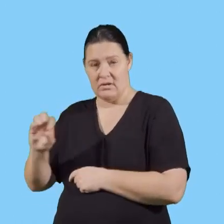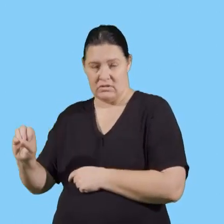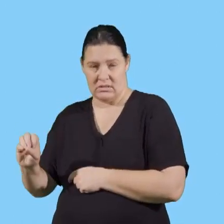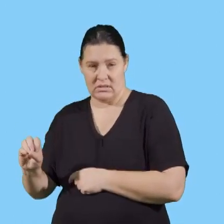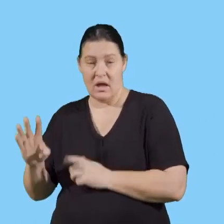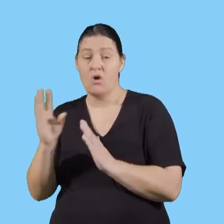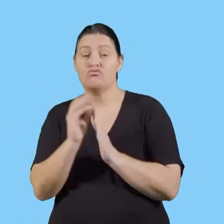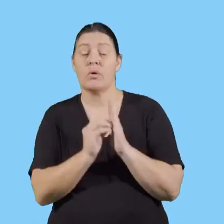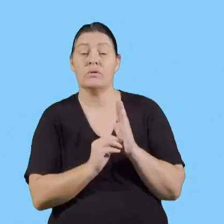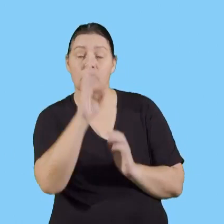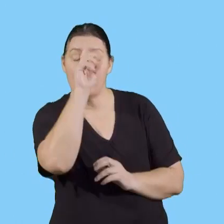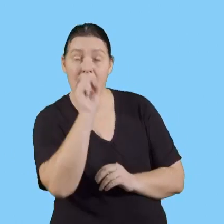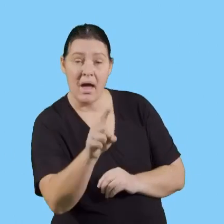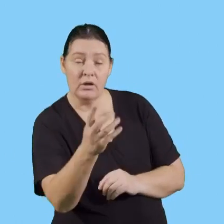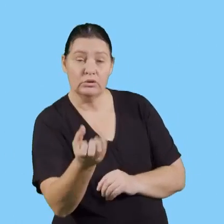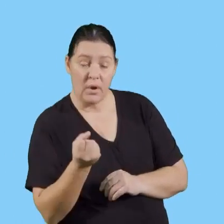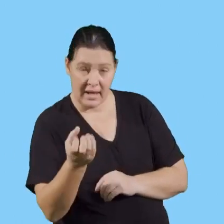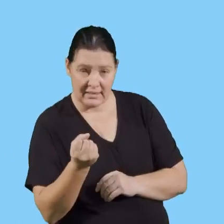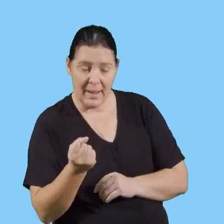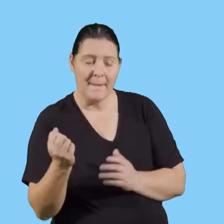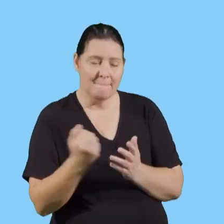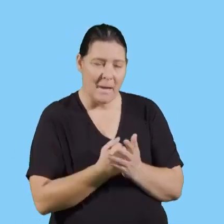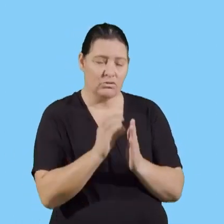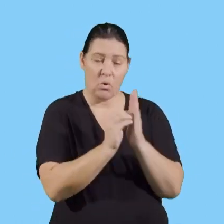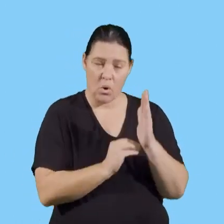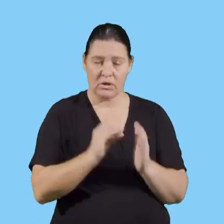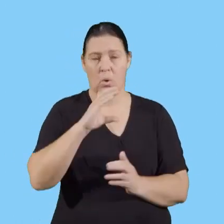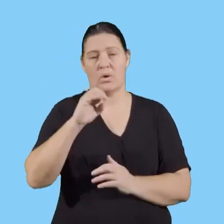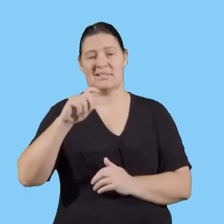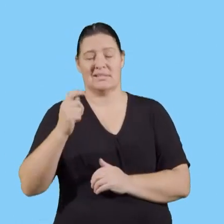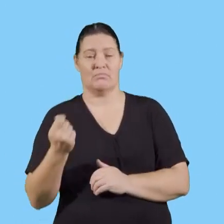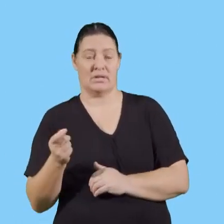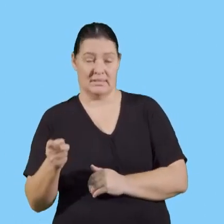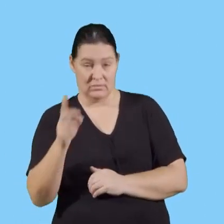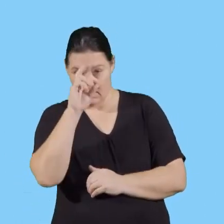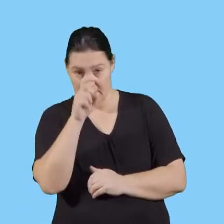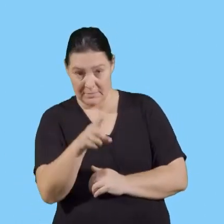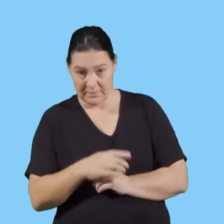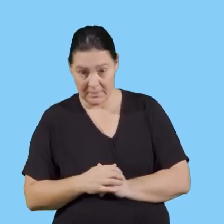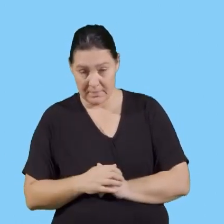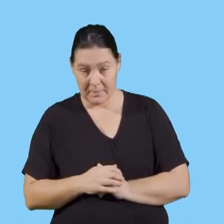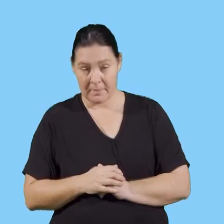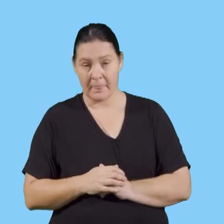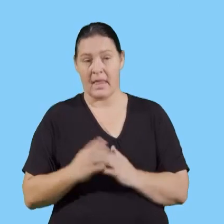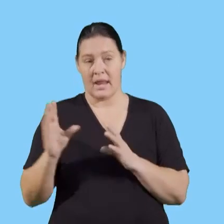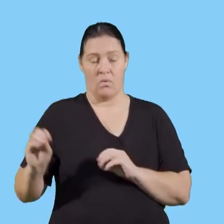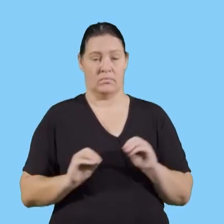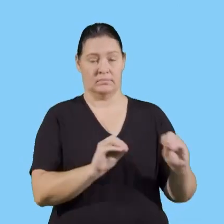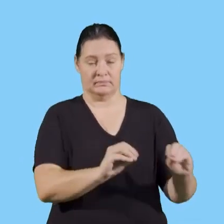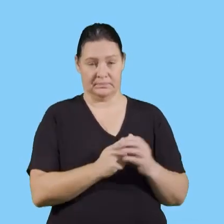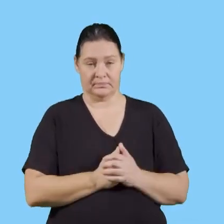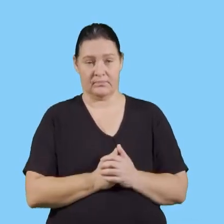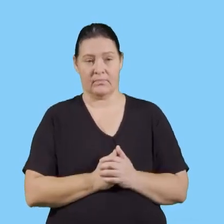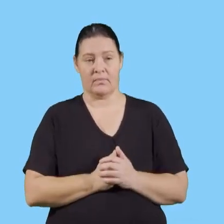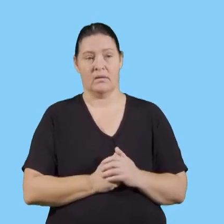you are recording drawings, we must record them on cost. I will then come here and I'm